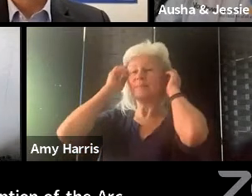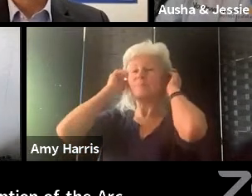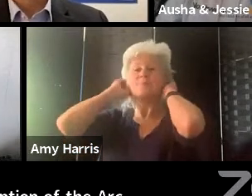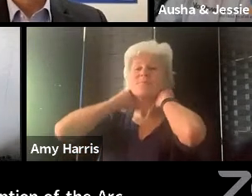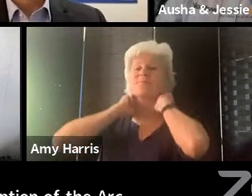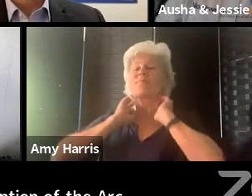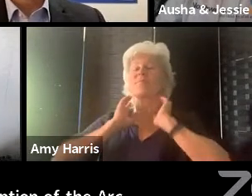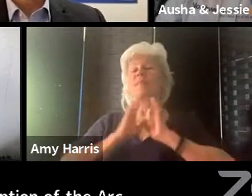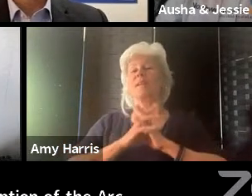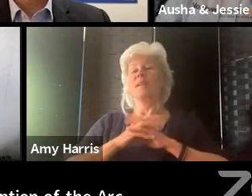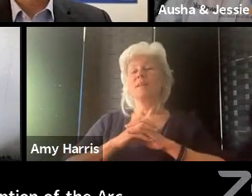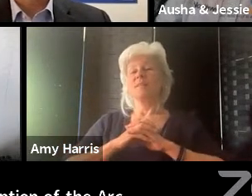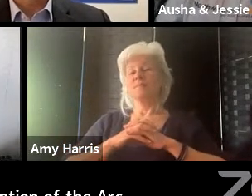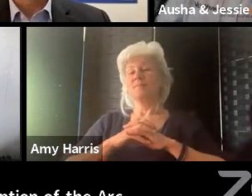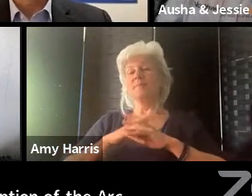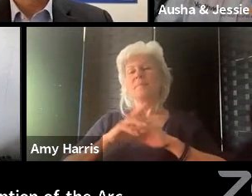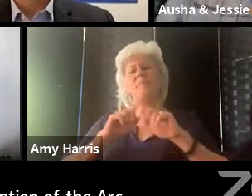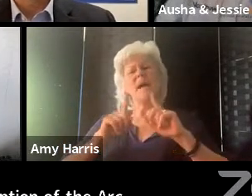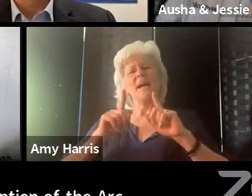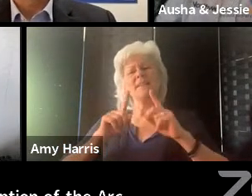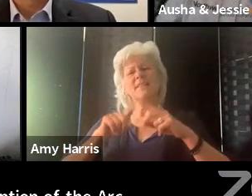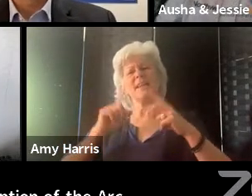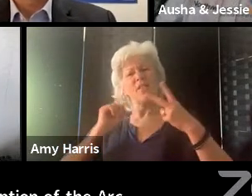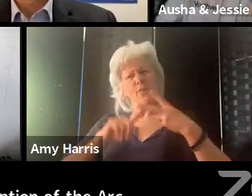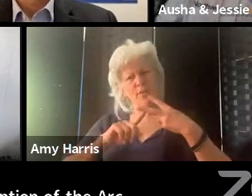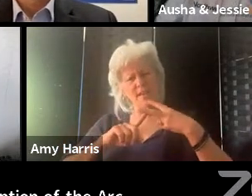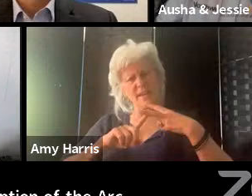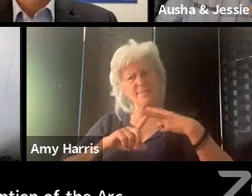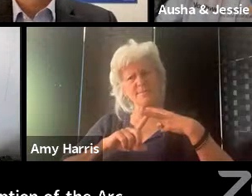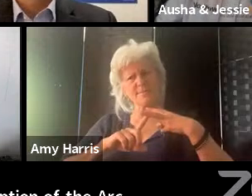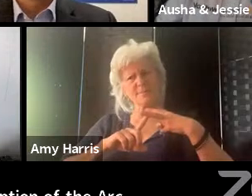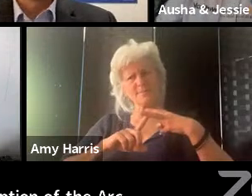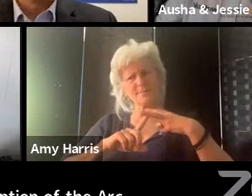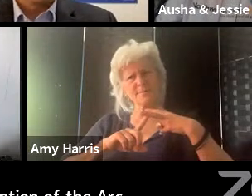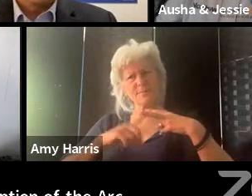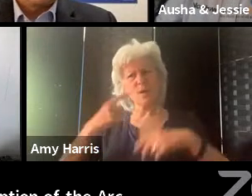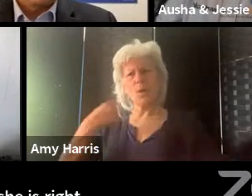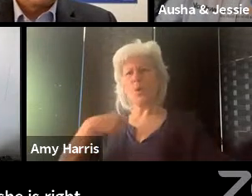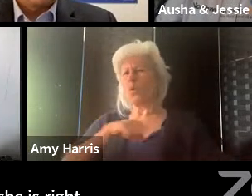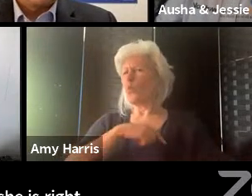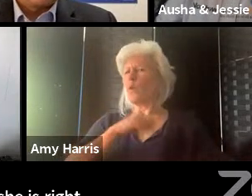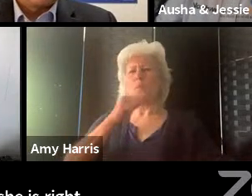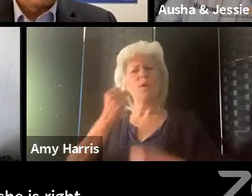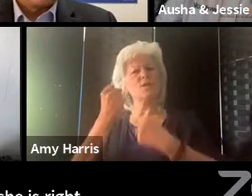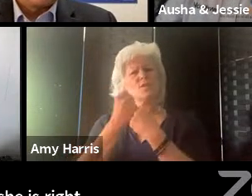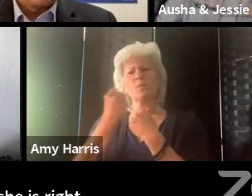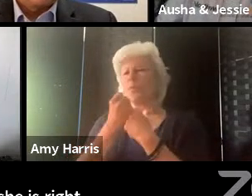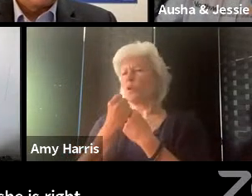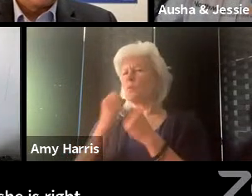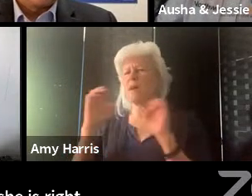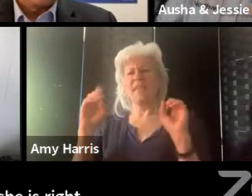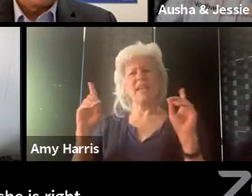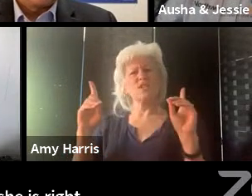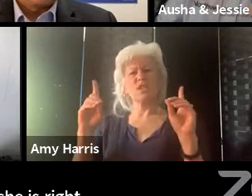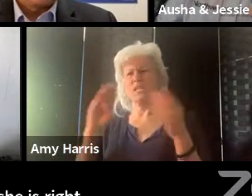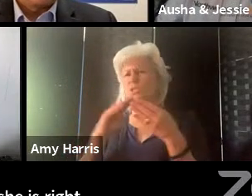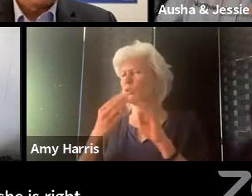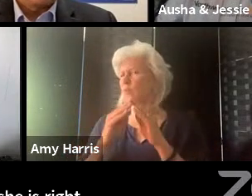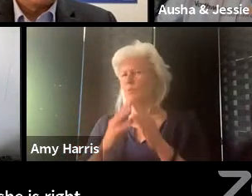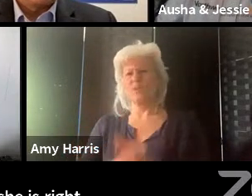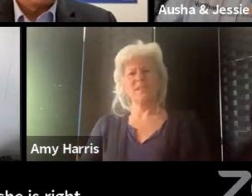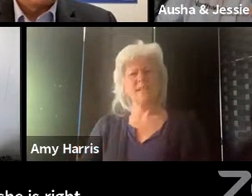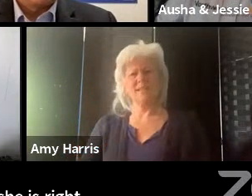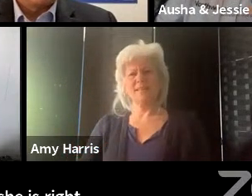They did have that perception. The other thing I would say was that we weren't supported by the educational community. In